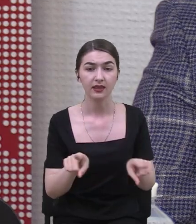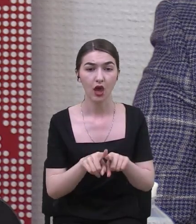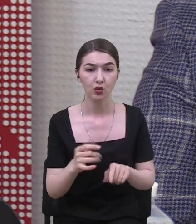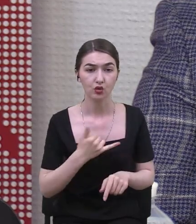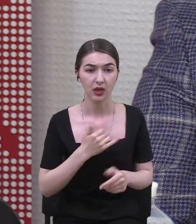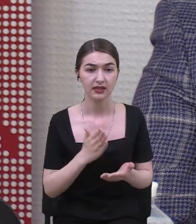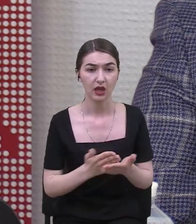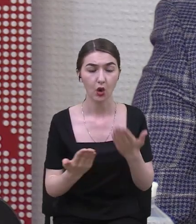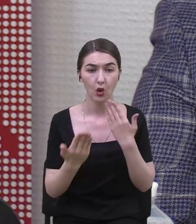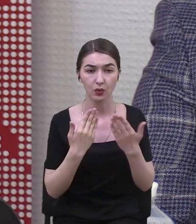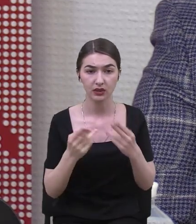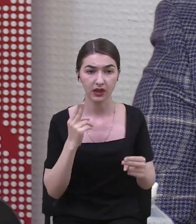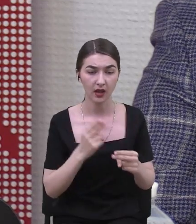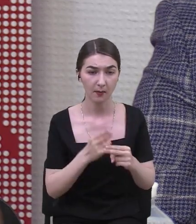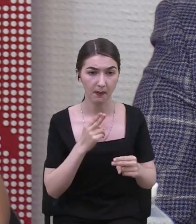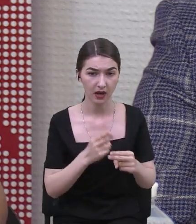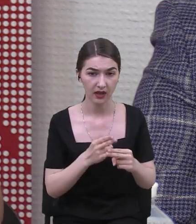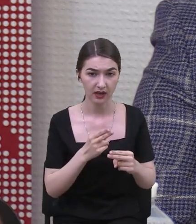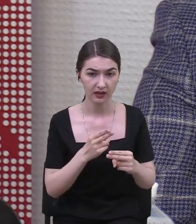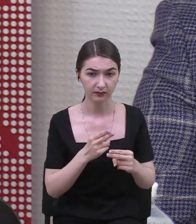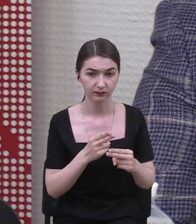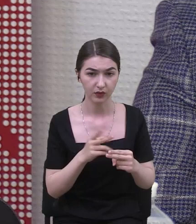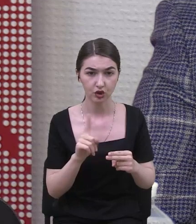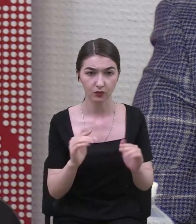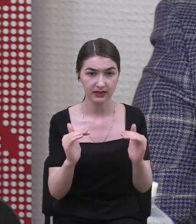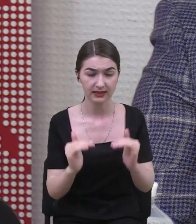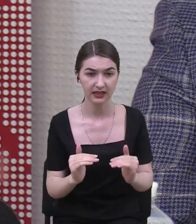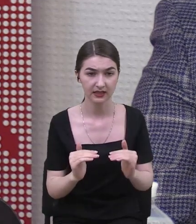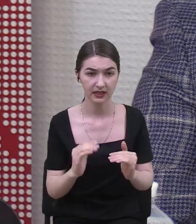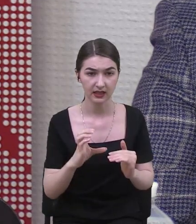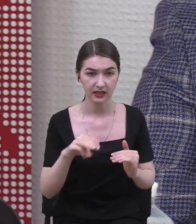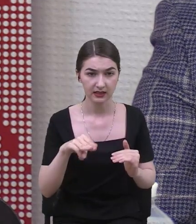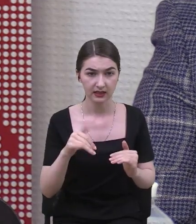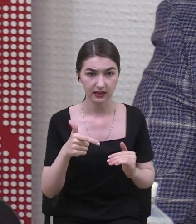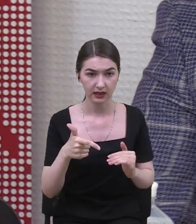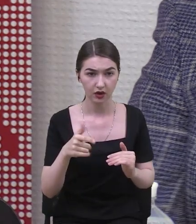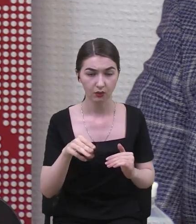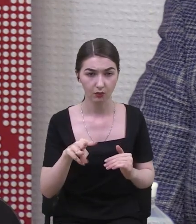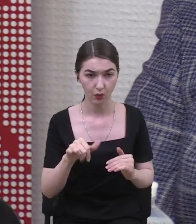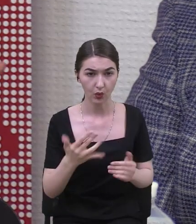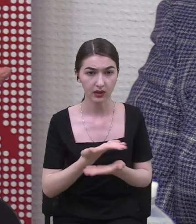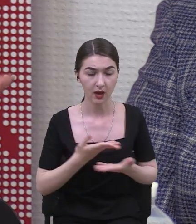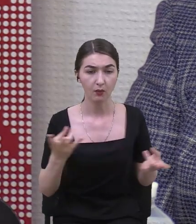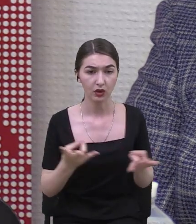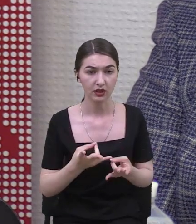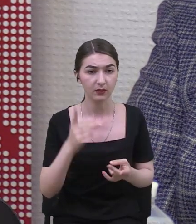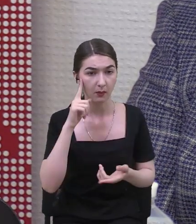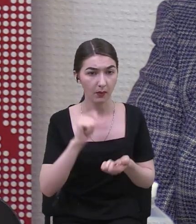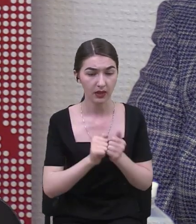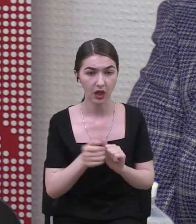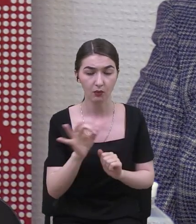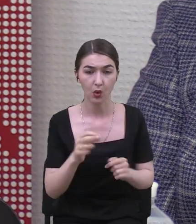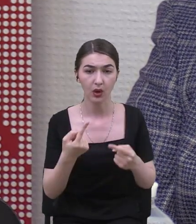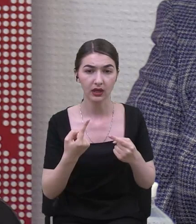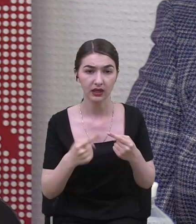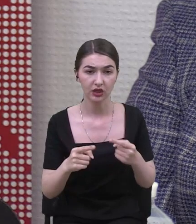So in order to really decrease stigma, we always have to keep in mind those other barriers as well. And we were talking within